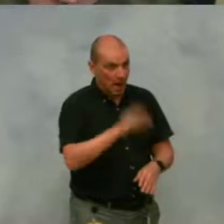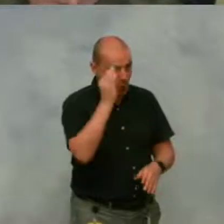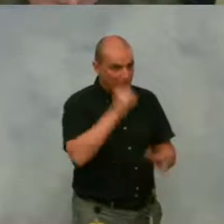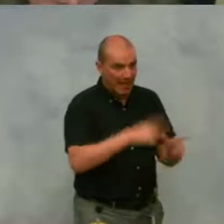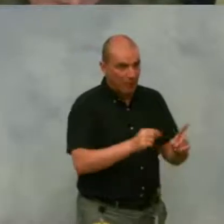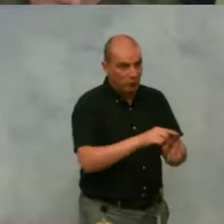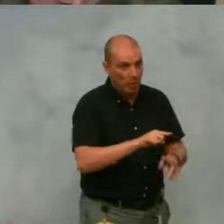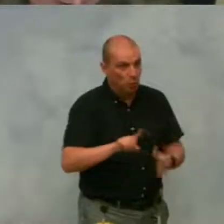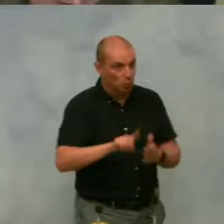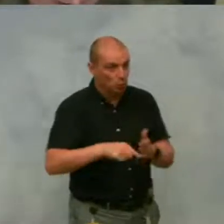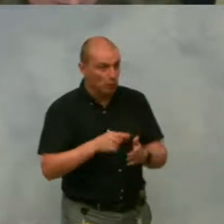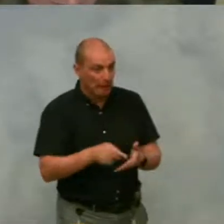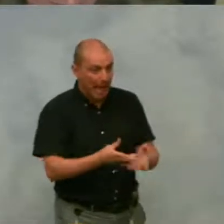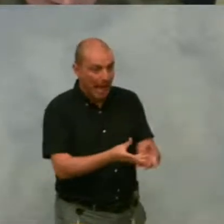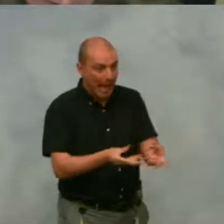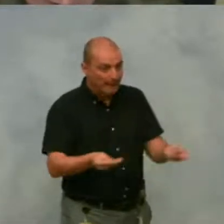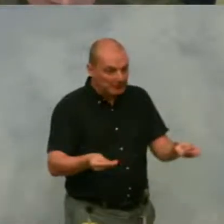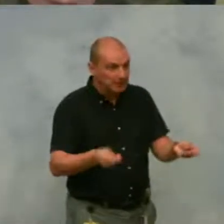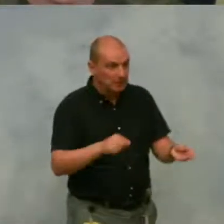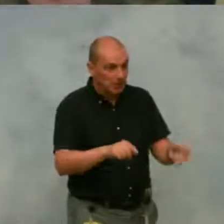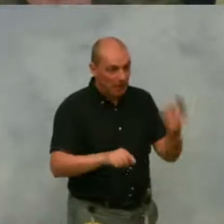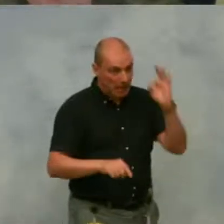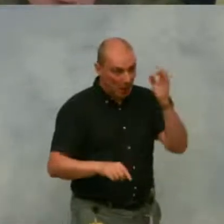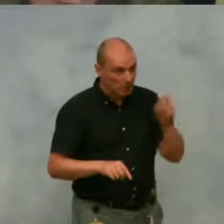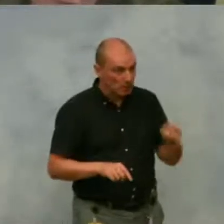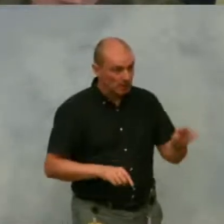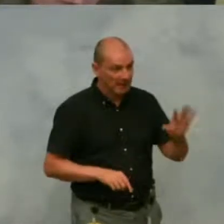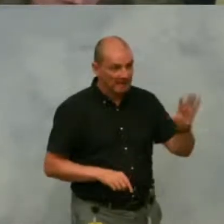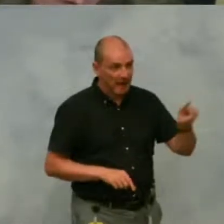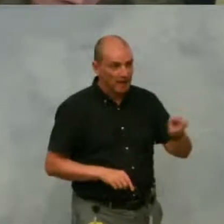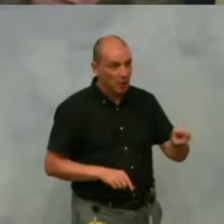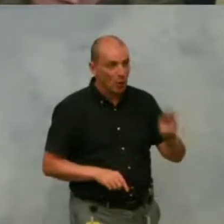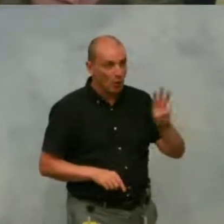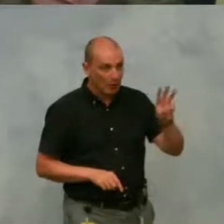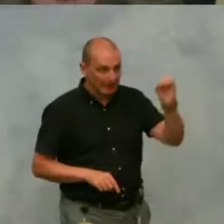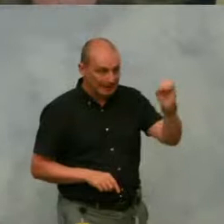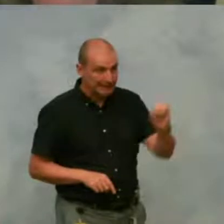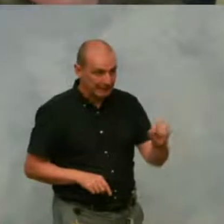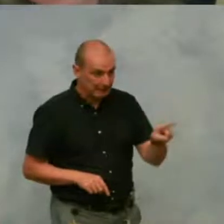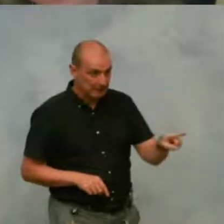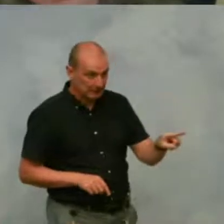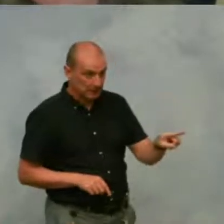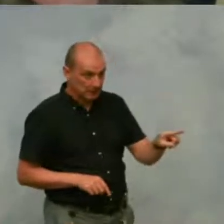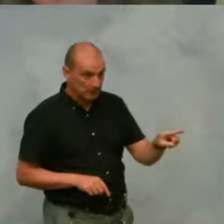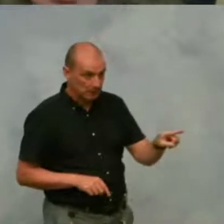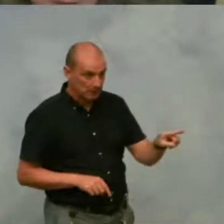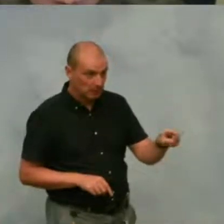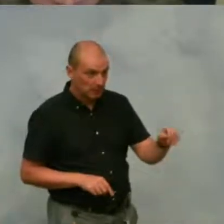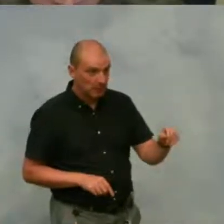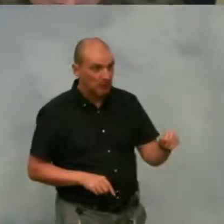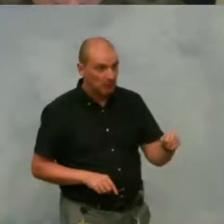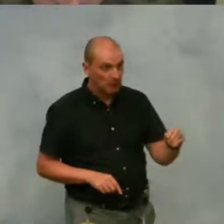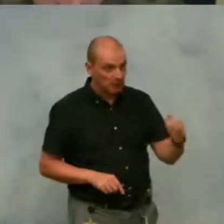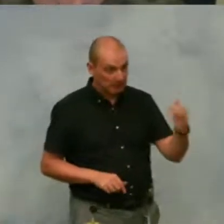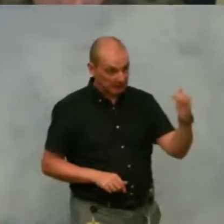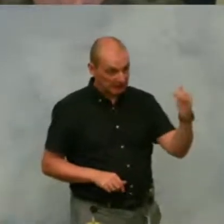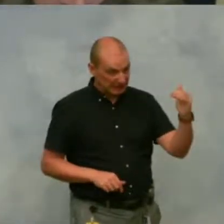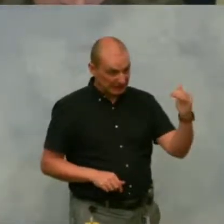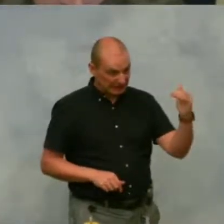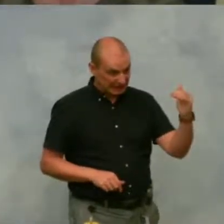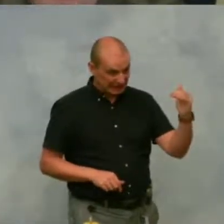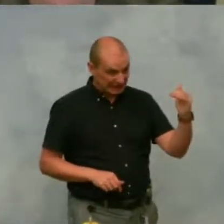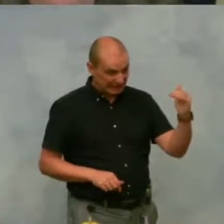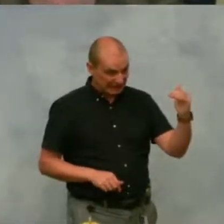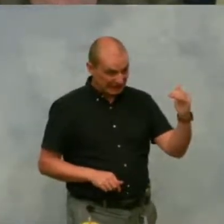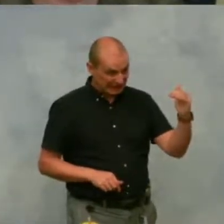of the absence rate across the council, that was 5.3%, down very marginally in comparison with